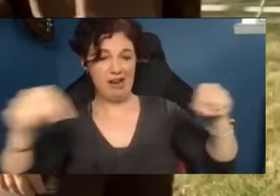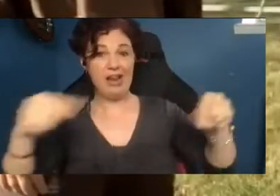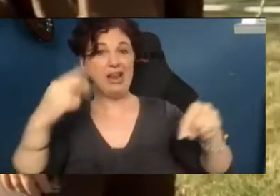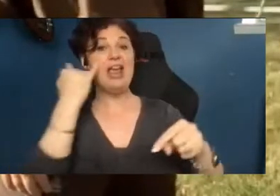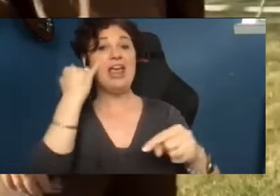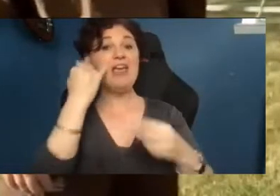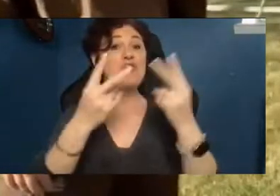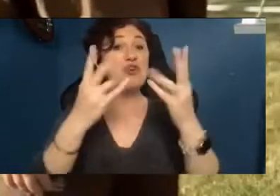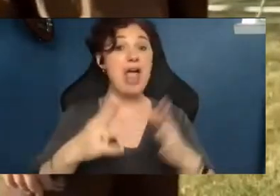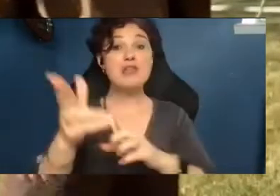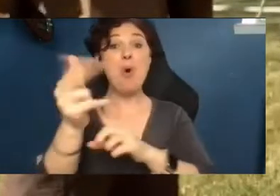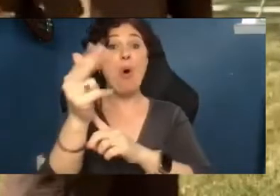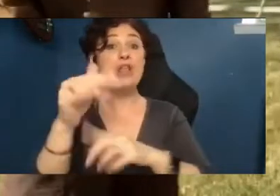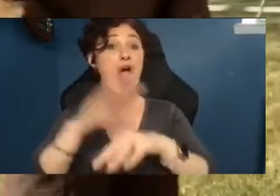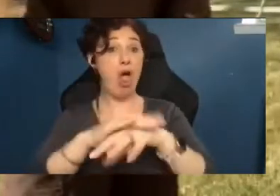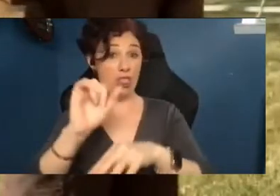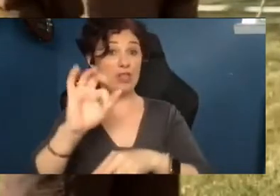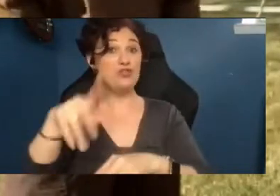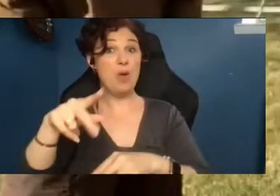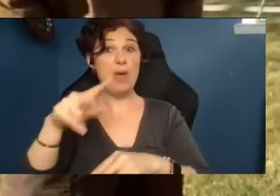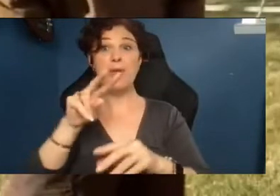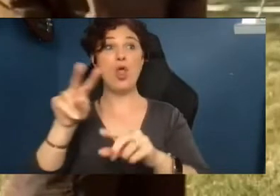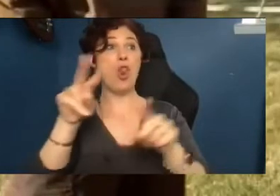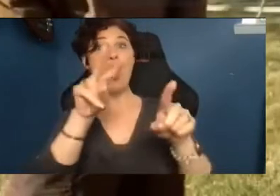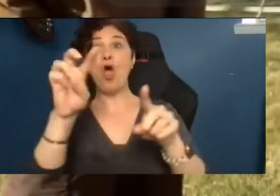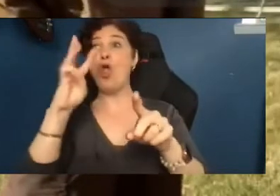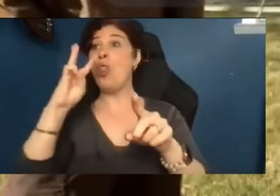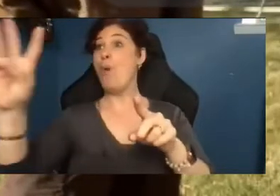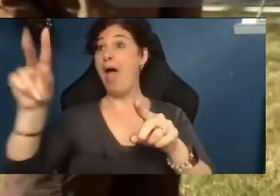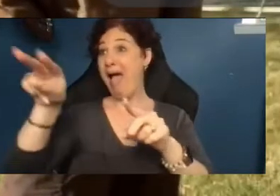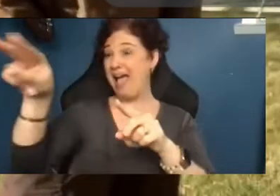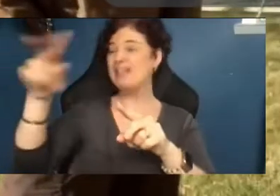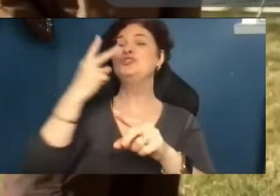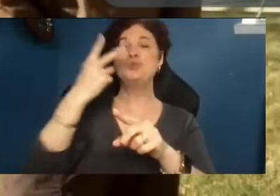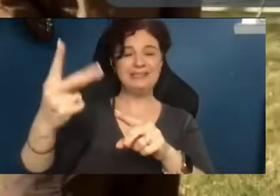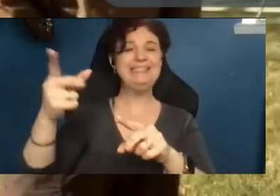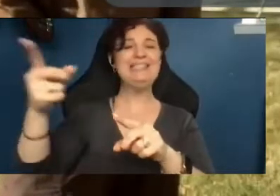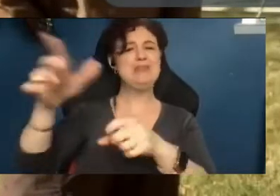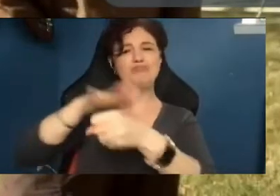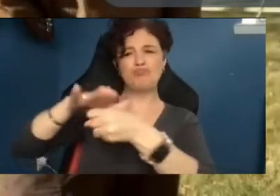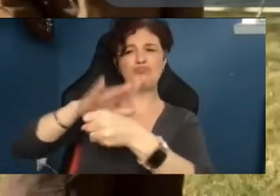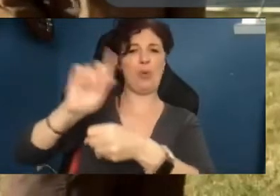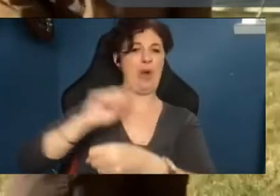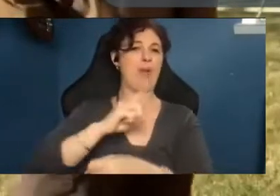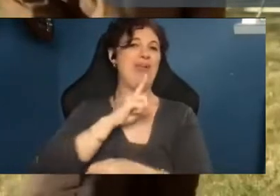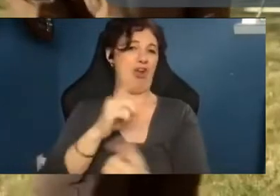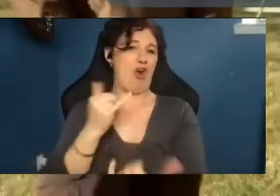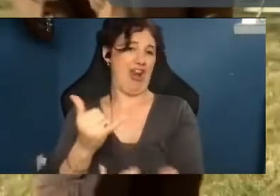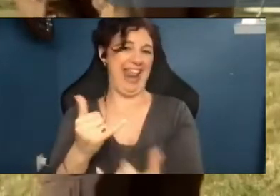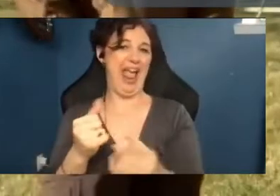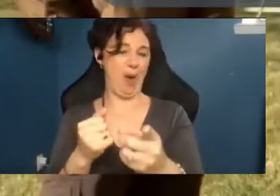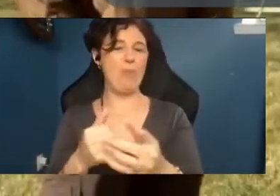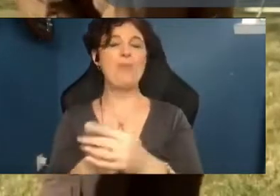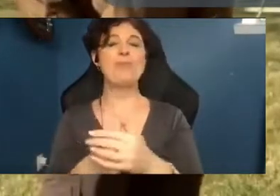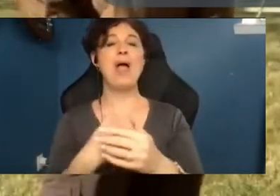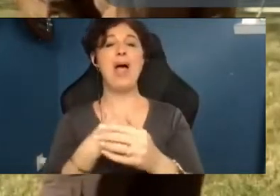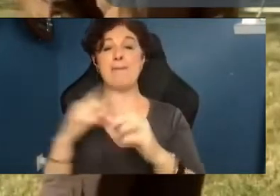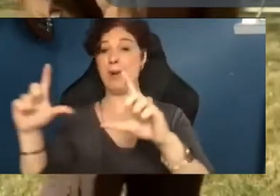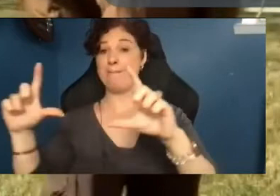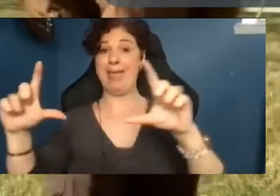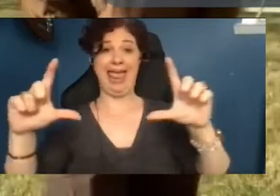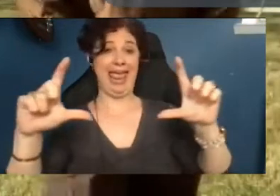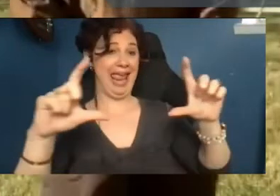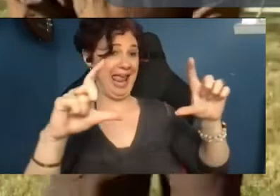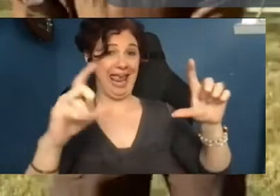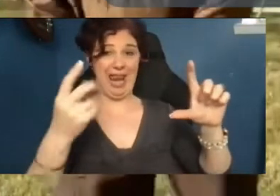guest in one of the hotels on the Strip and you're looking off to the west, you can definitely see kind of the general area where we're at today. I'm going to pan around just